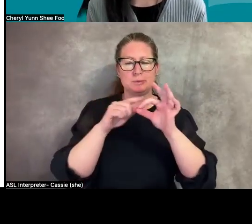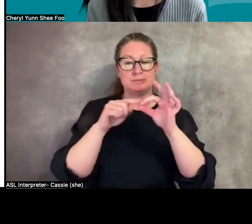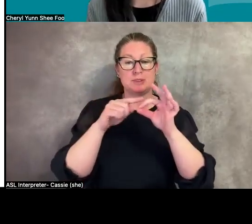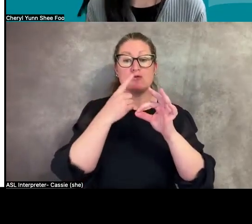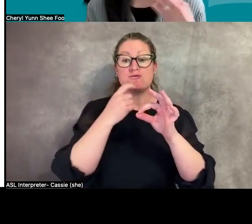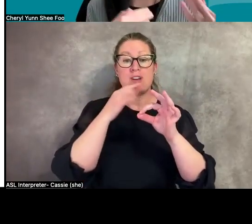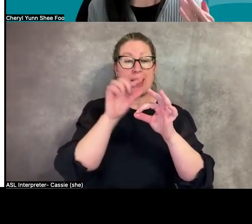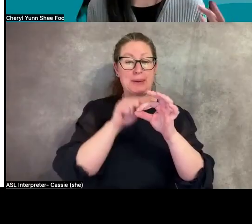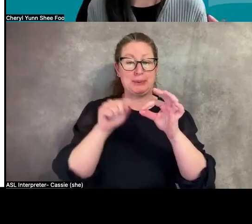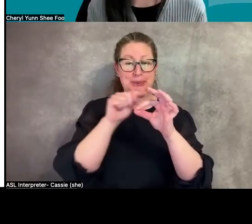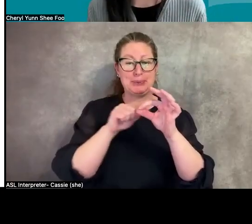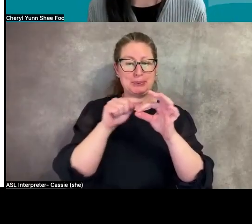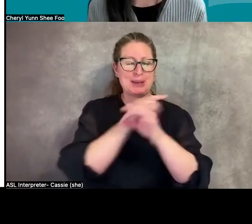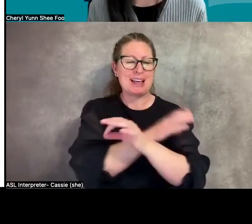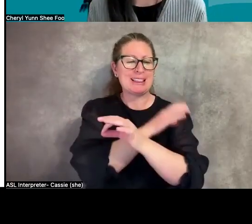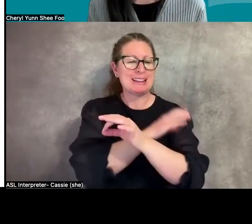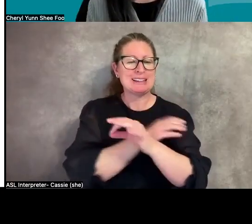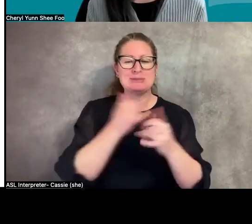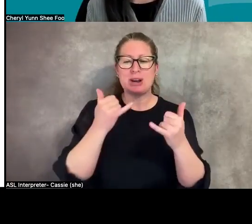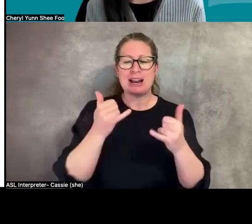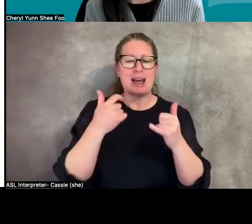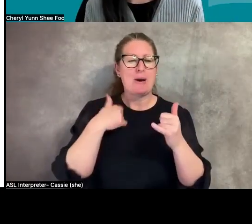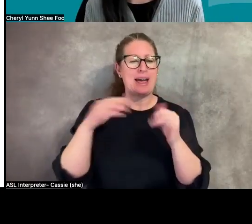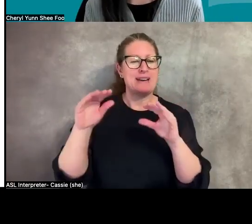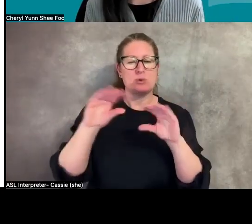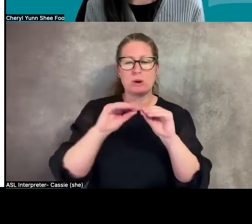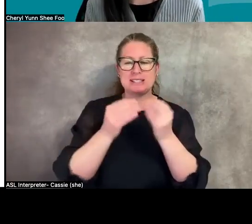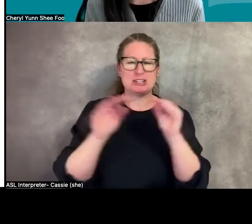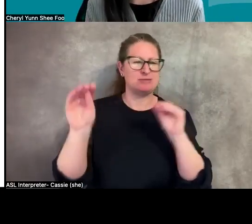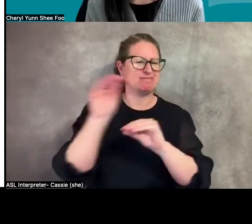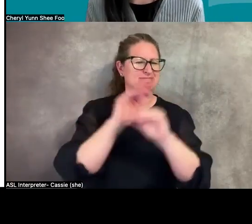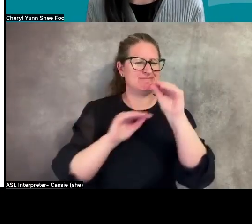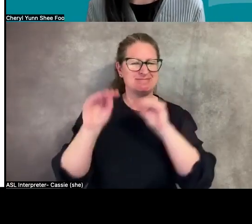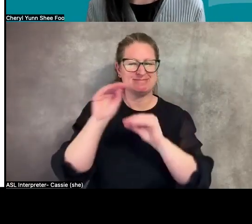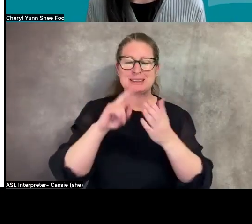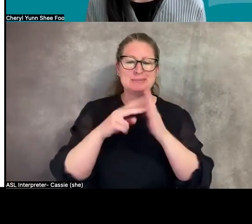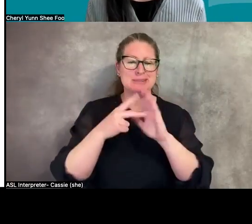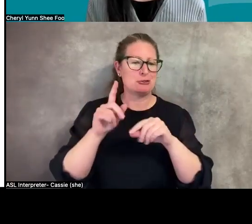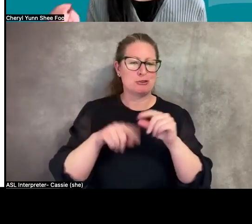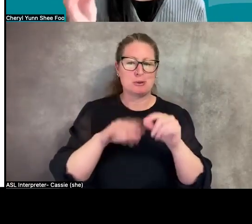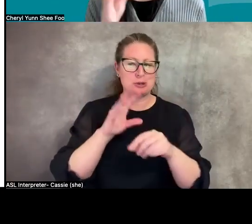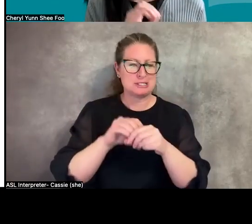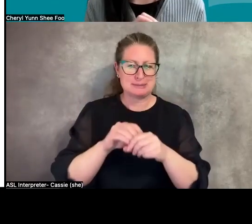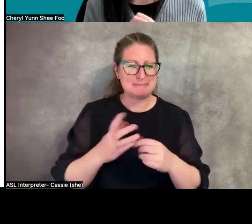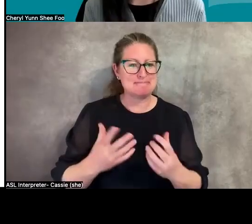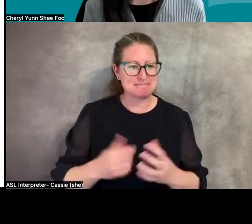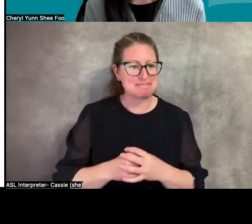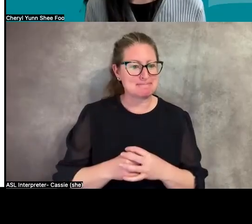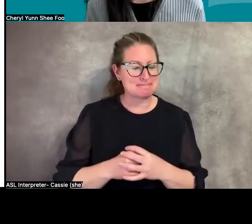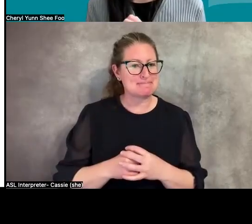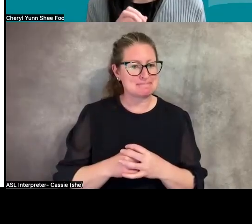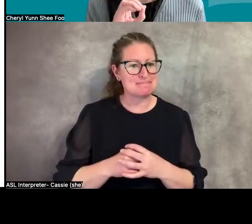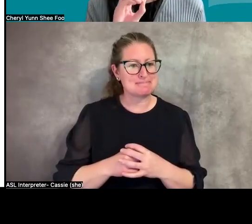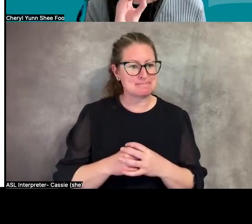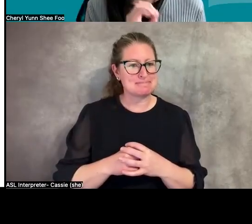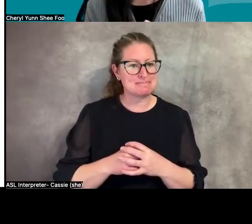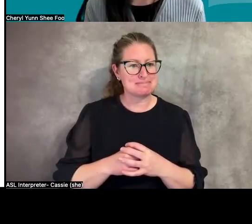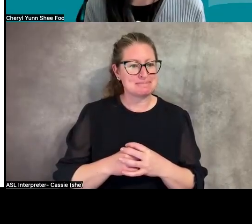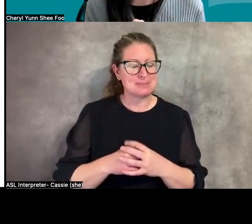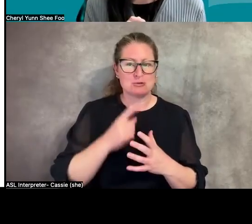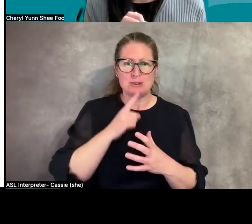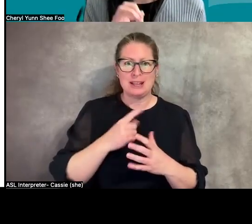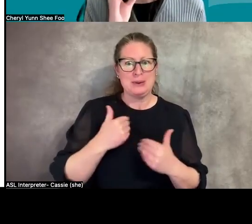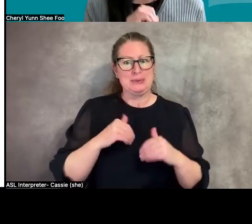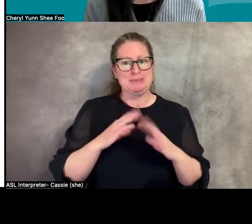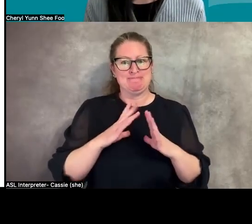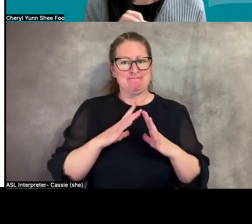are currently undergoing organizational restructuring and did not participate. And what was really heartening to